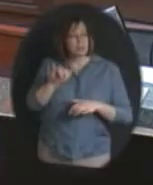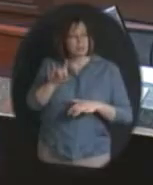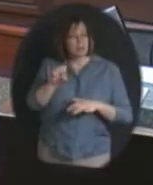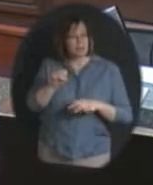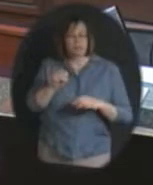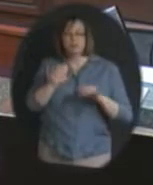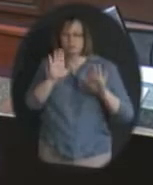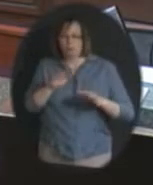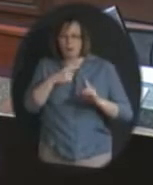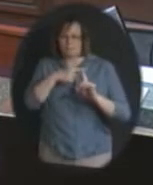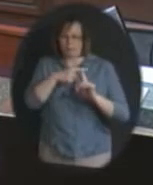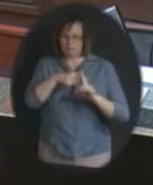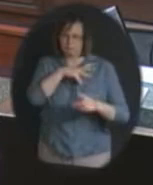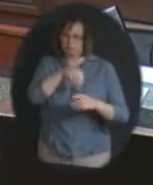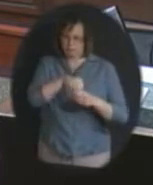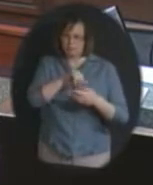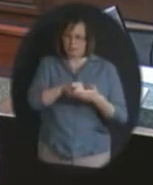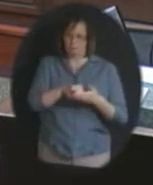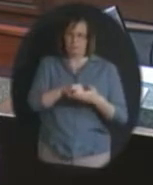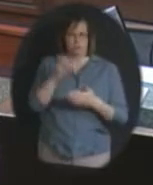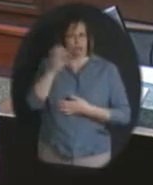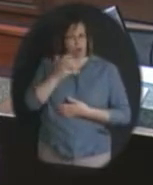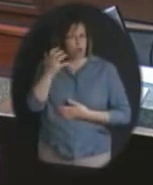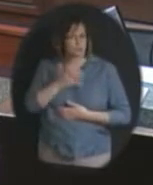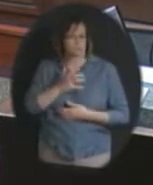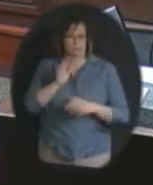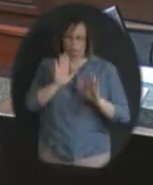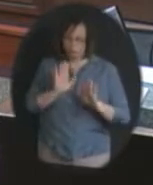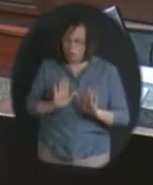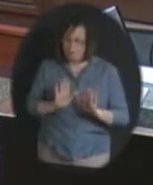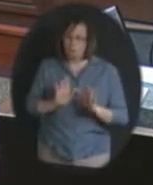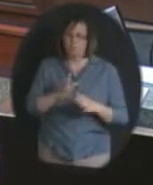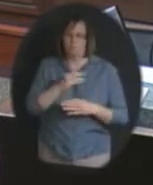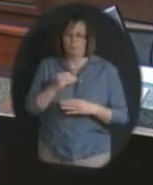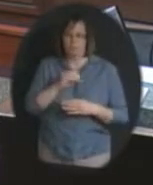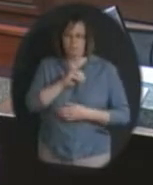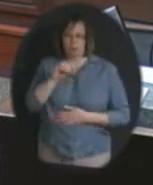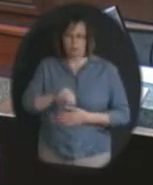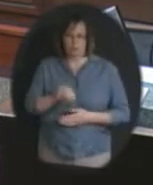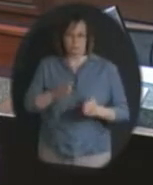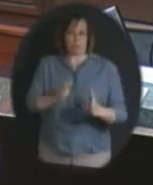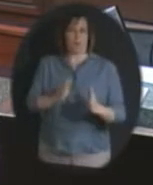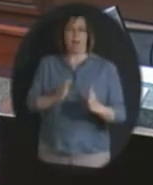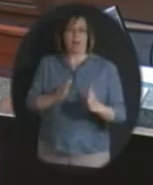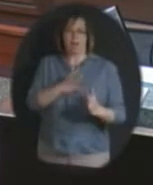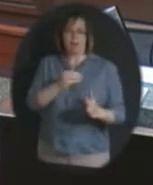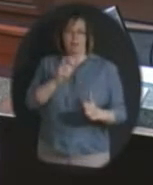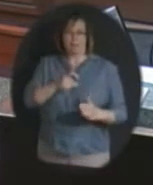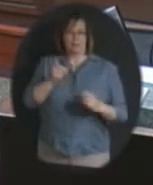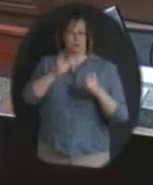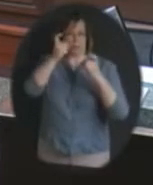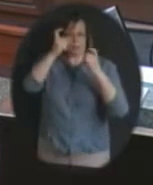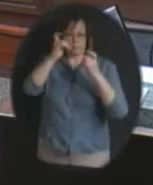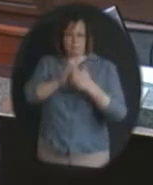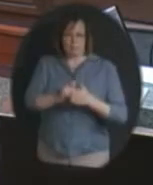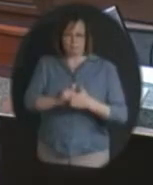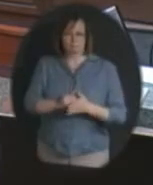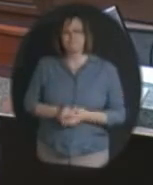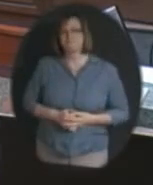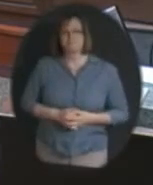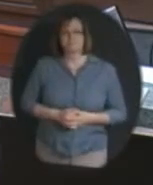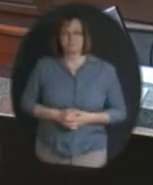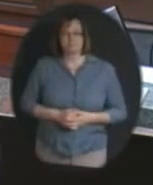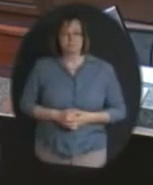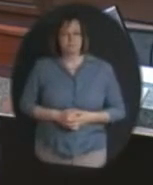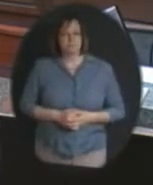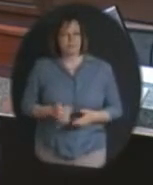great positives in here. I mean, it's just awesome. It's incredible, and it's the Olathe way, and we need to celebrate this. Okay. I